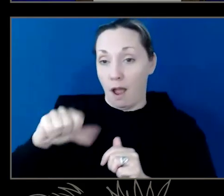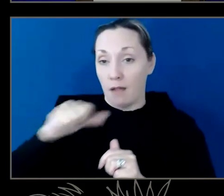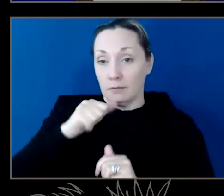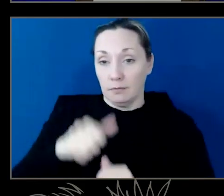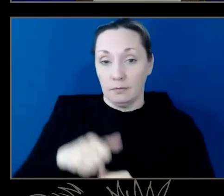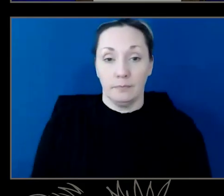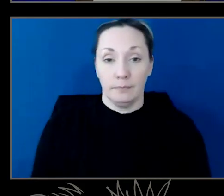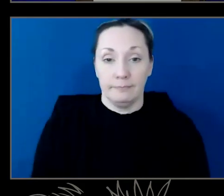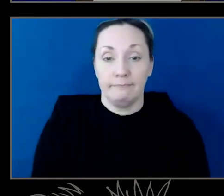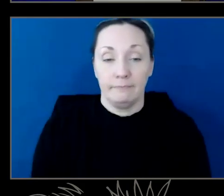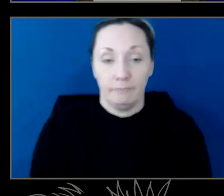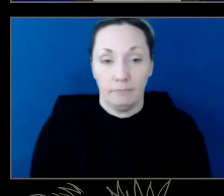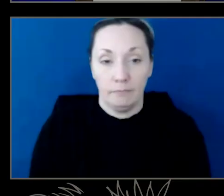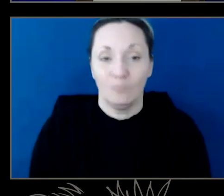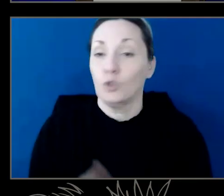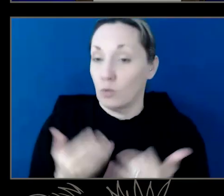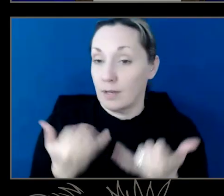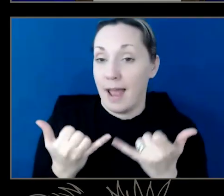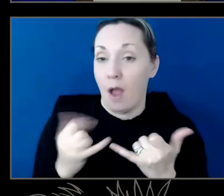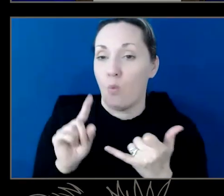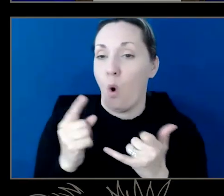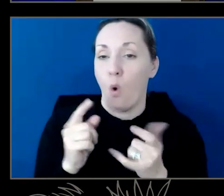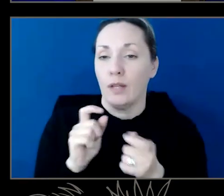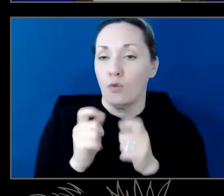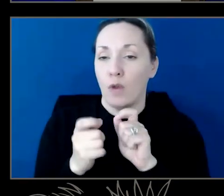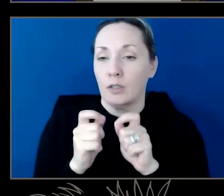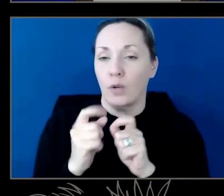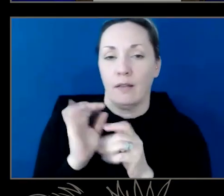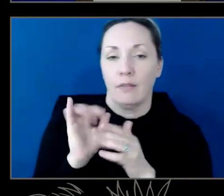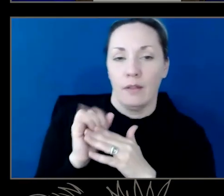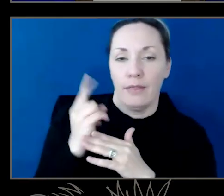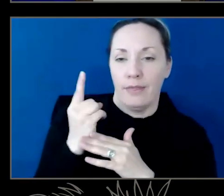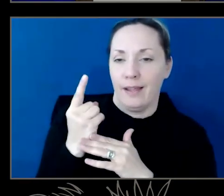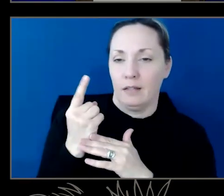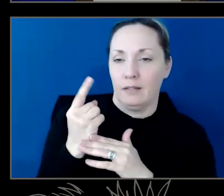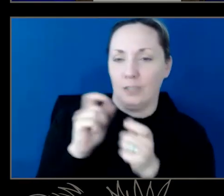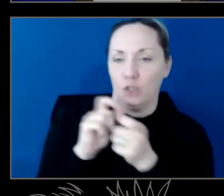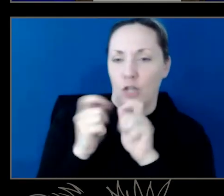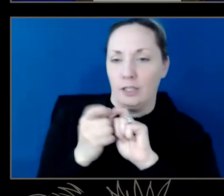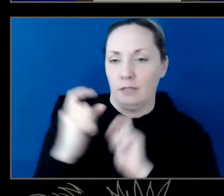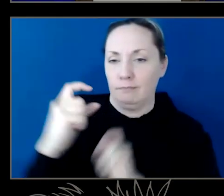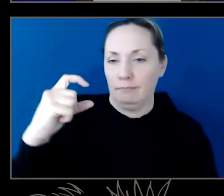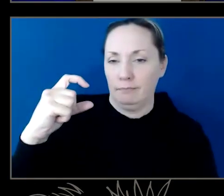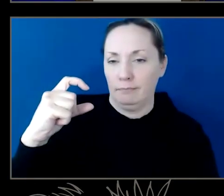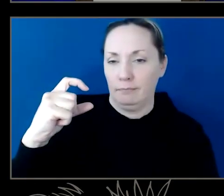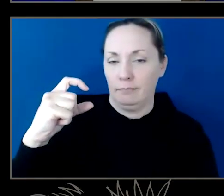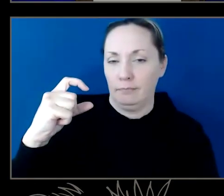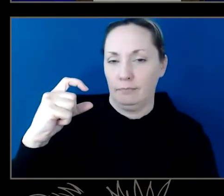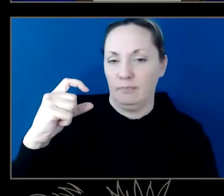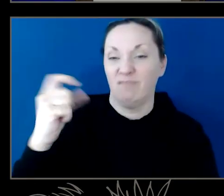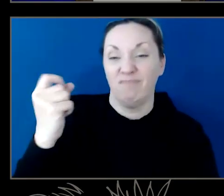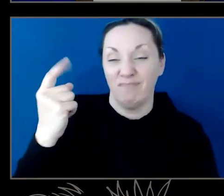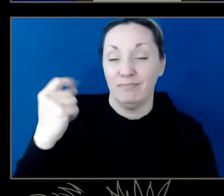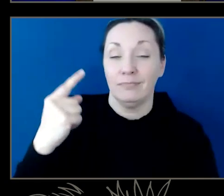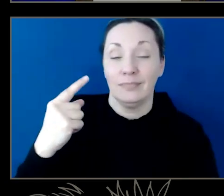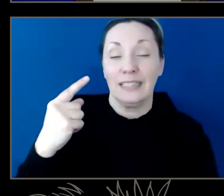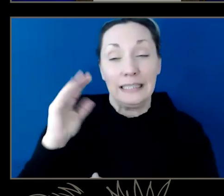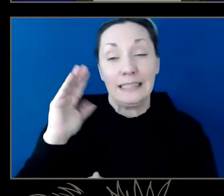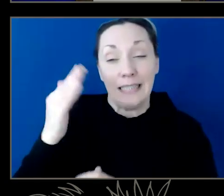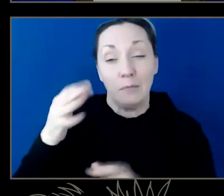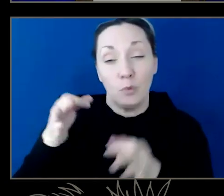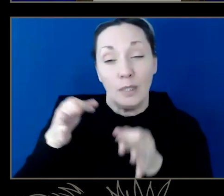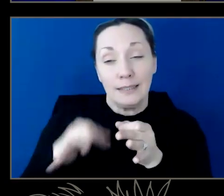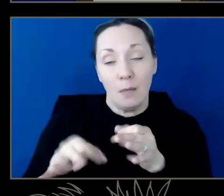spoiler. This way we are only rendering the thing that is changing. So this example is pretty simple, but if you